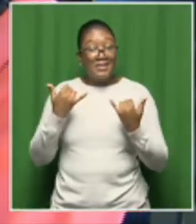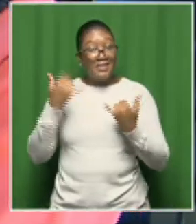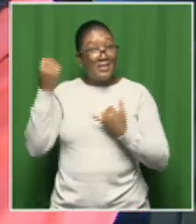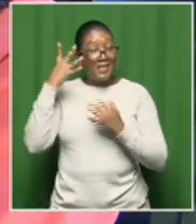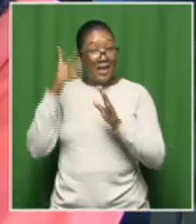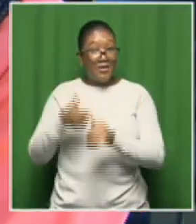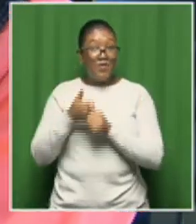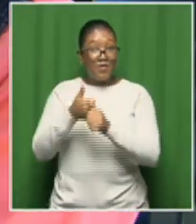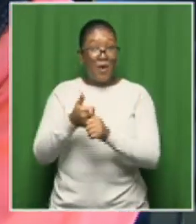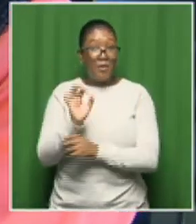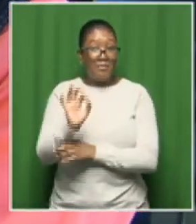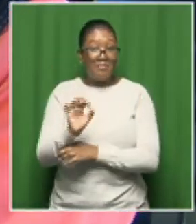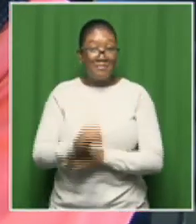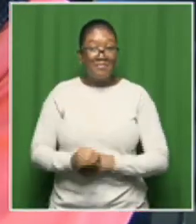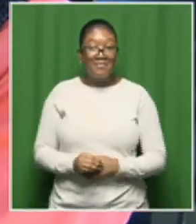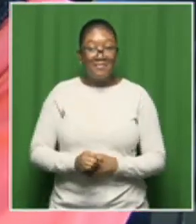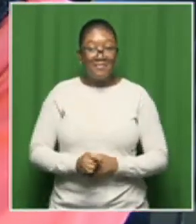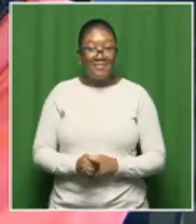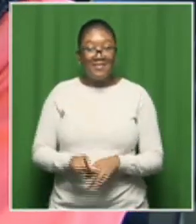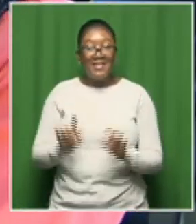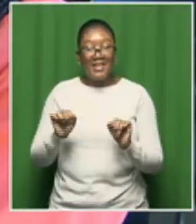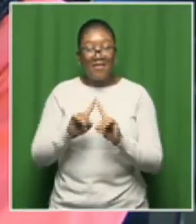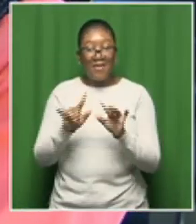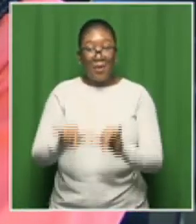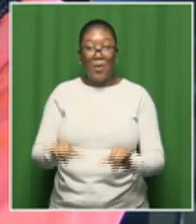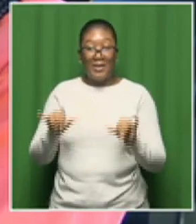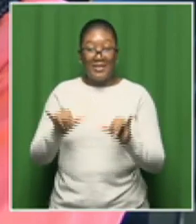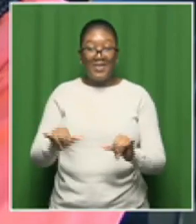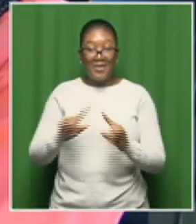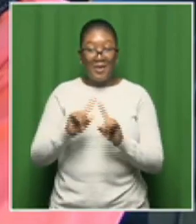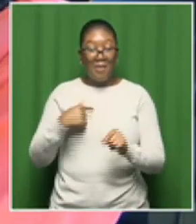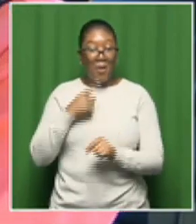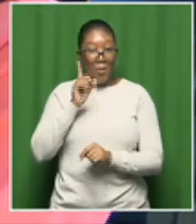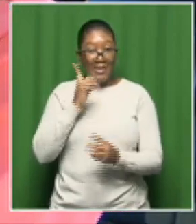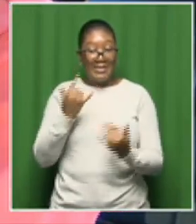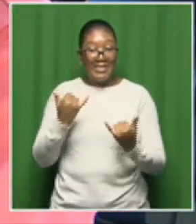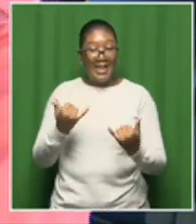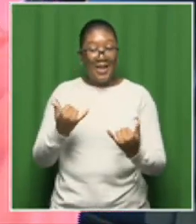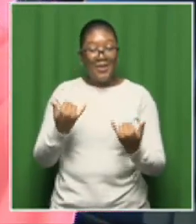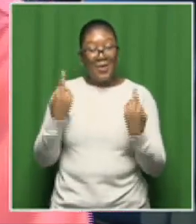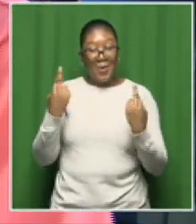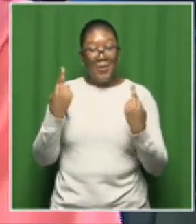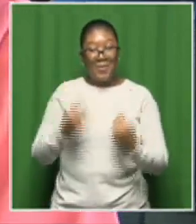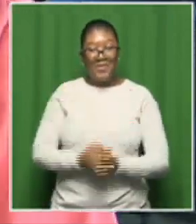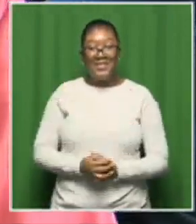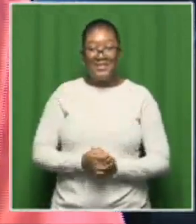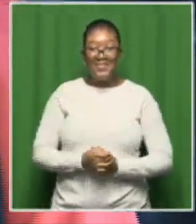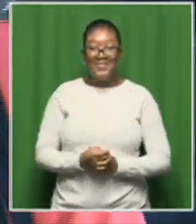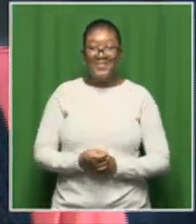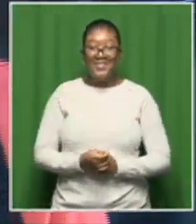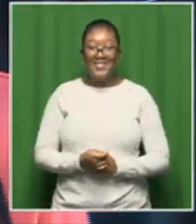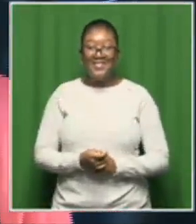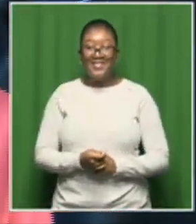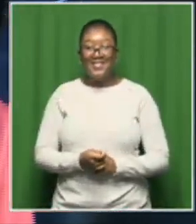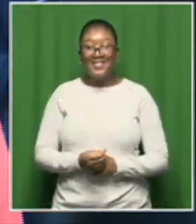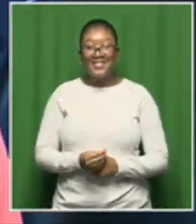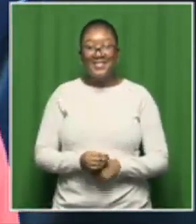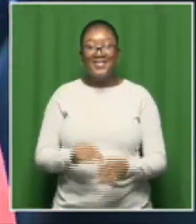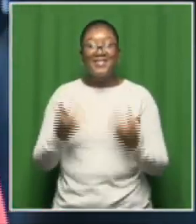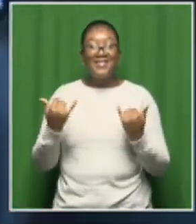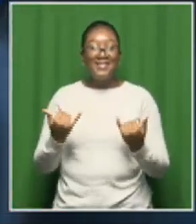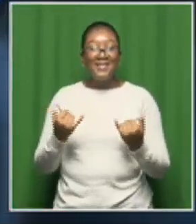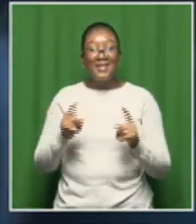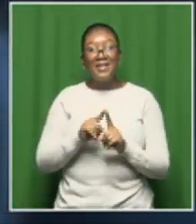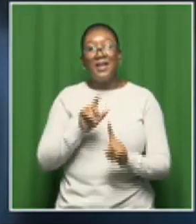anaconda? I've been waiting and waiting, but I'm hoping that we are going to do it now. Excited. All right, perfect. And also joining me right now